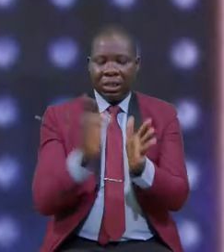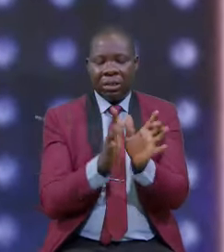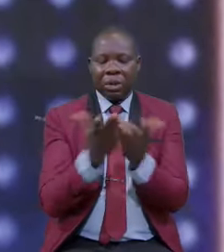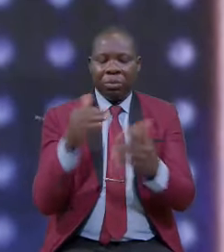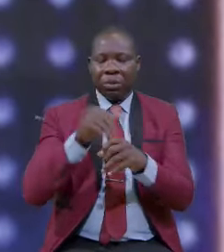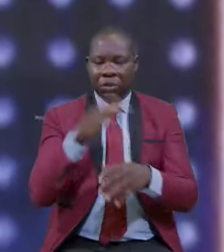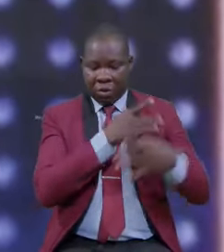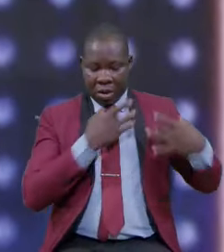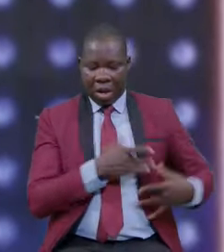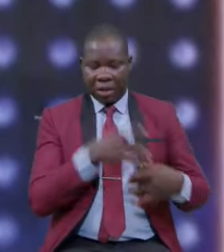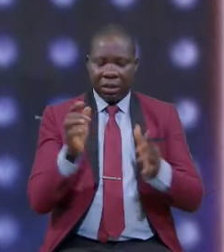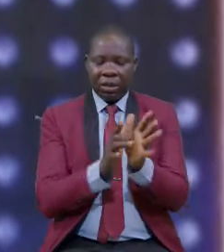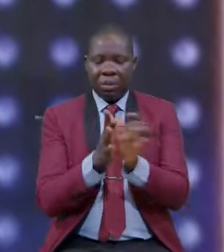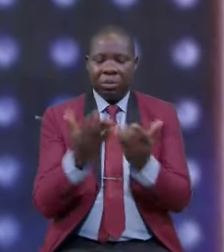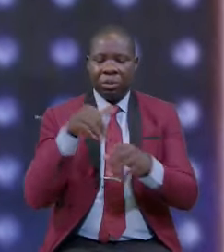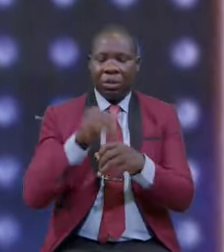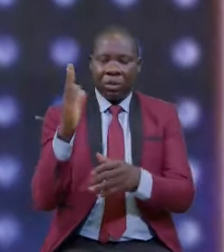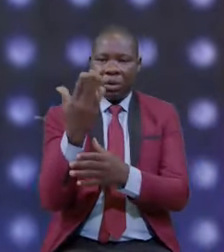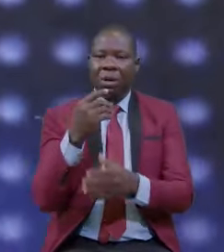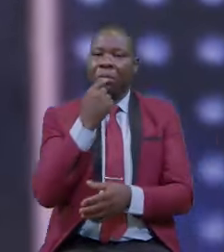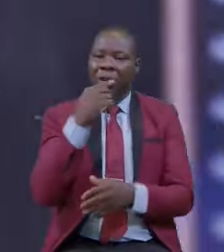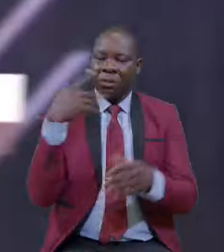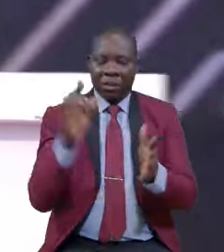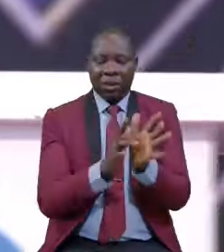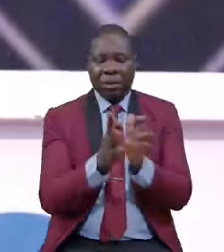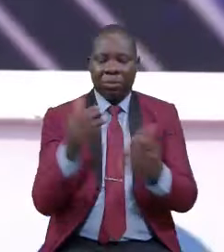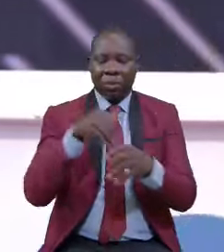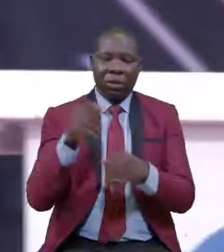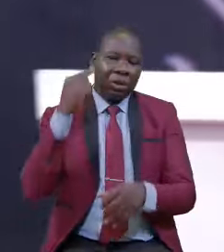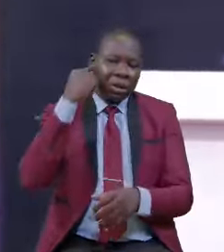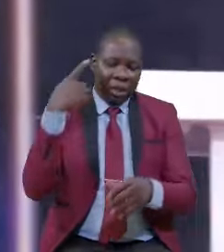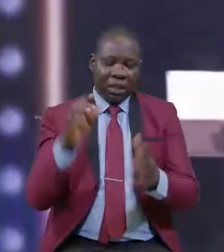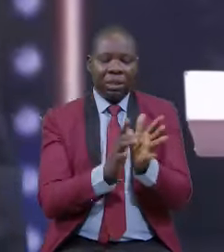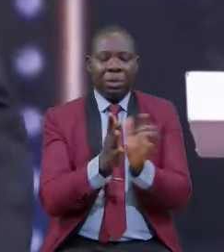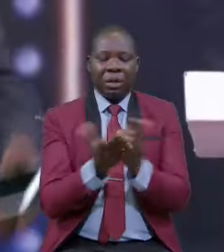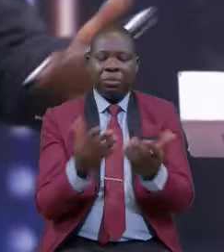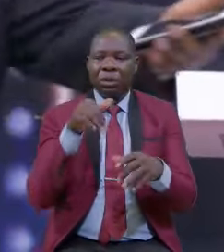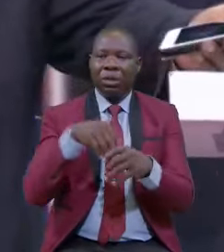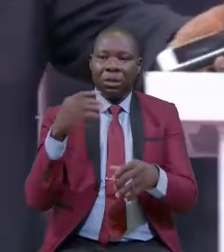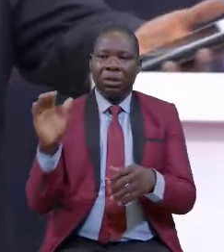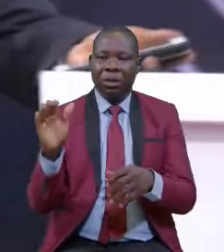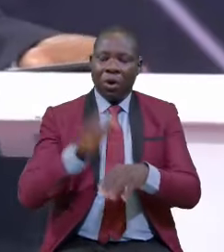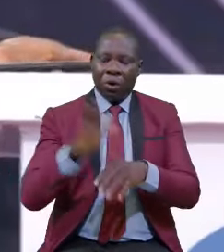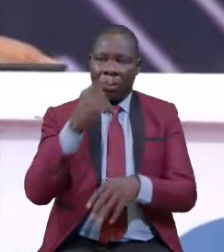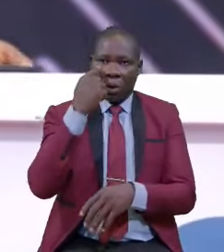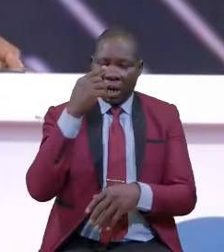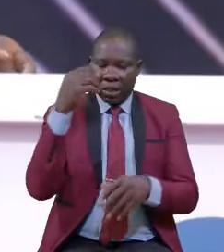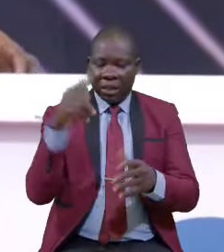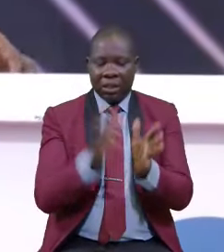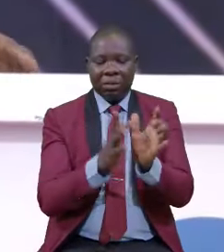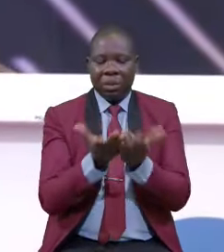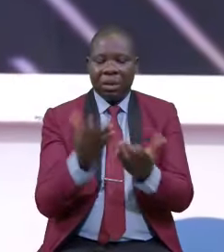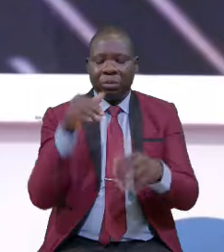in your ear, the Bible on your eyes, the Bible in every step you take. There's no